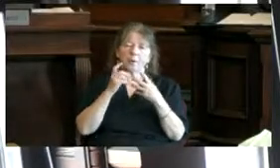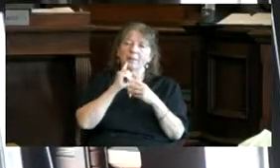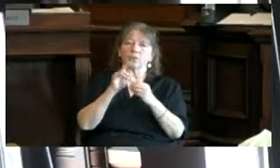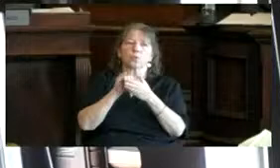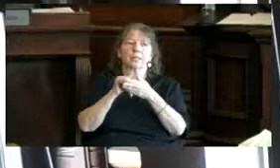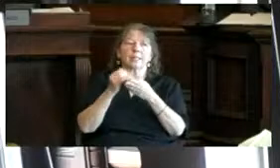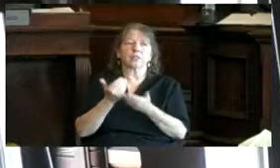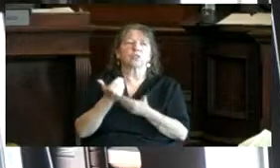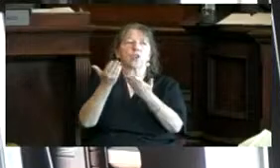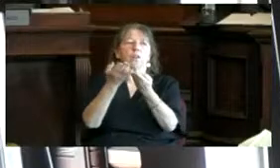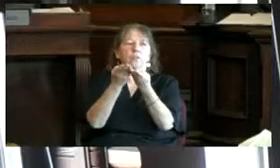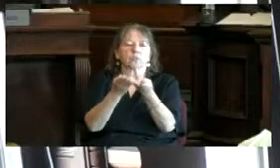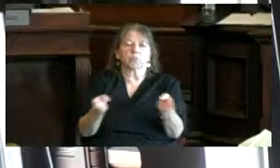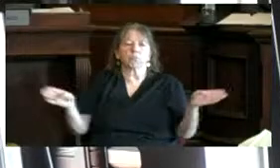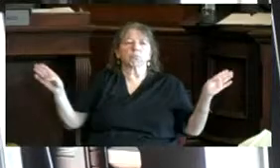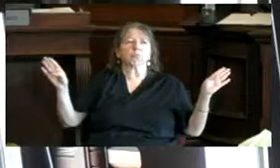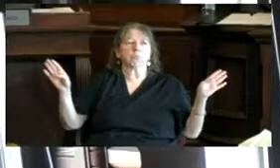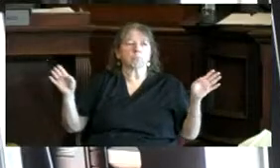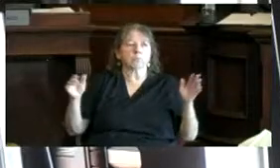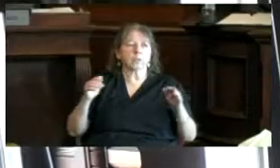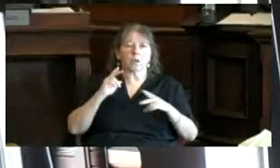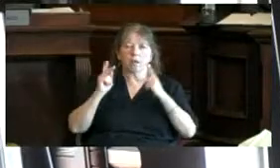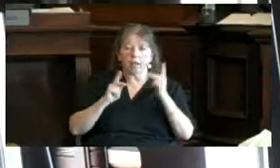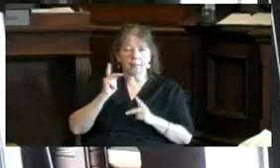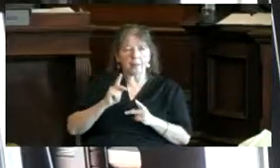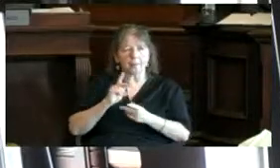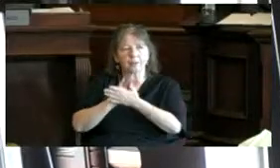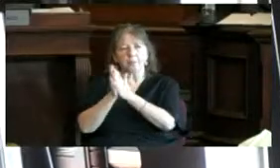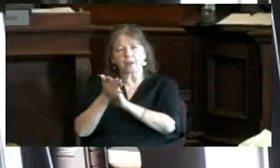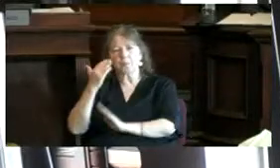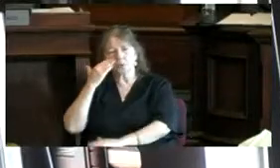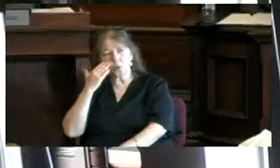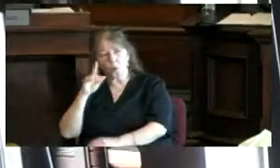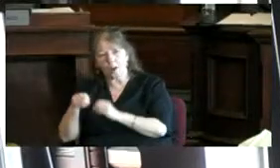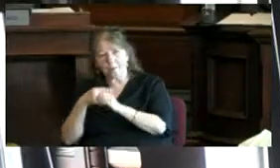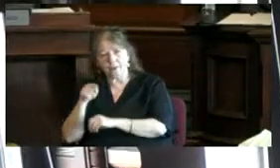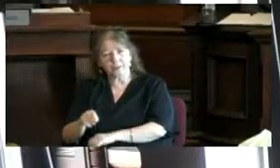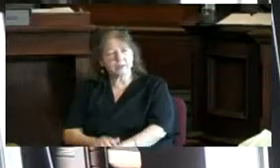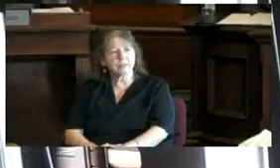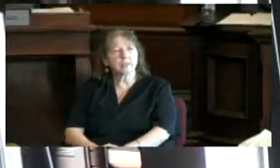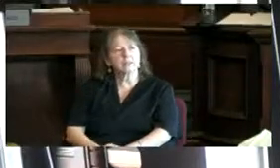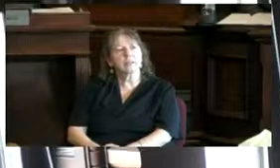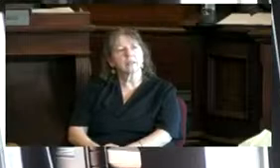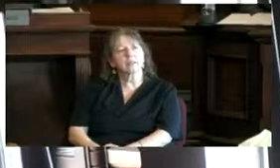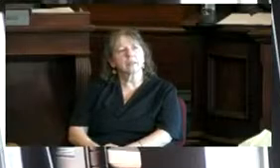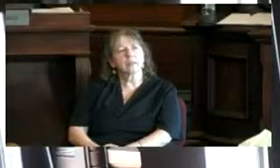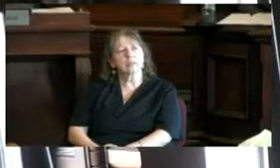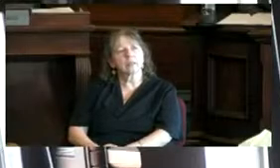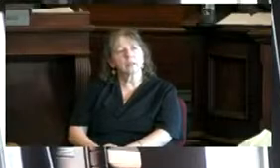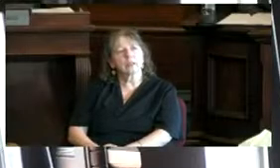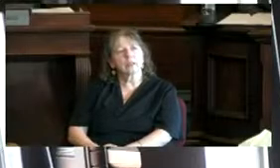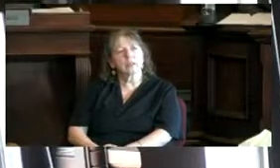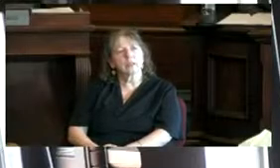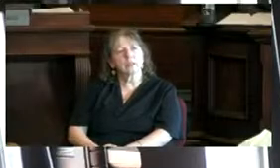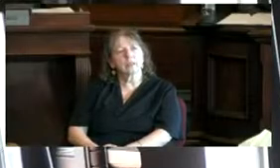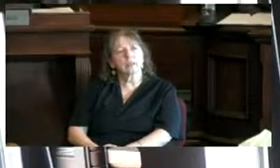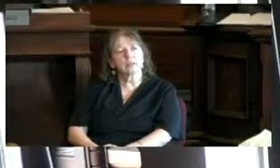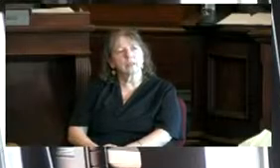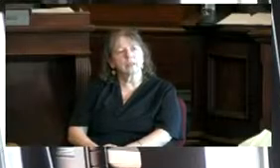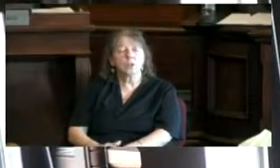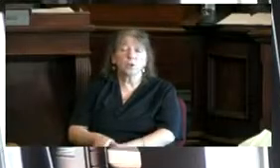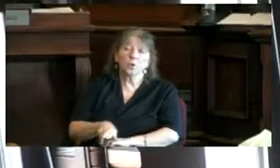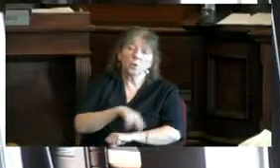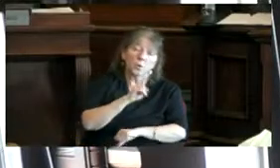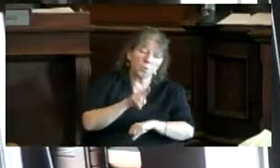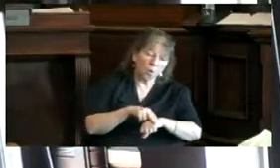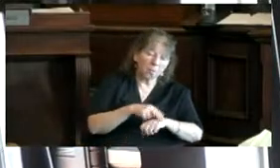broadly able for folks to know about. We would usually take all of the applications through the